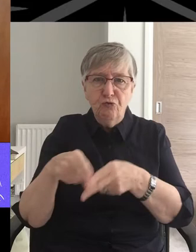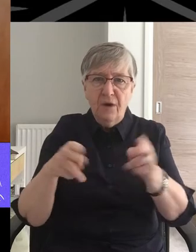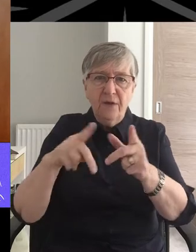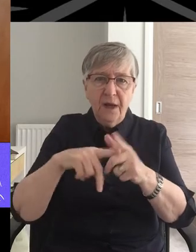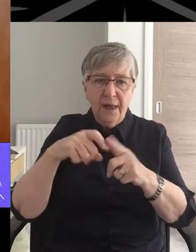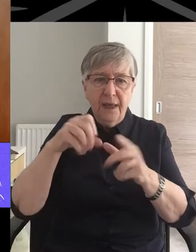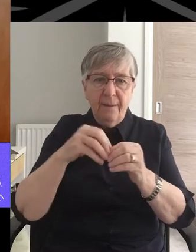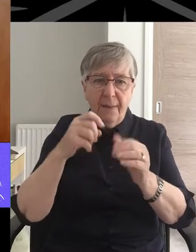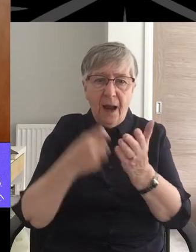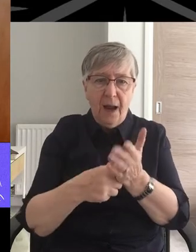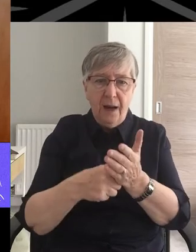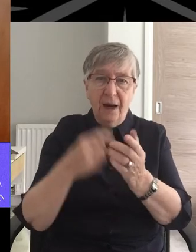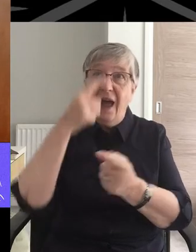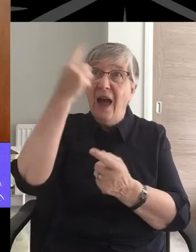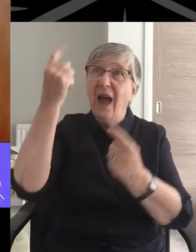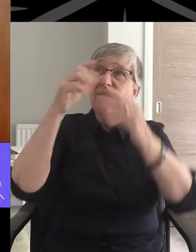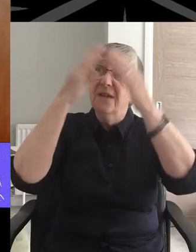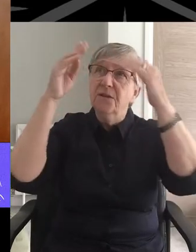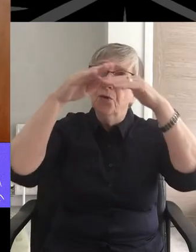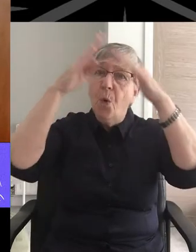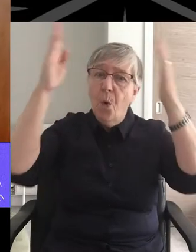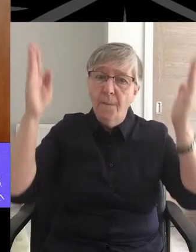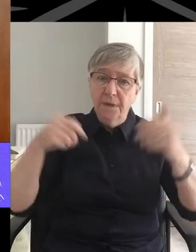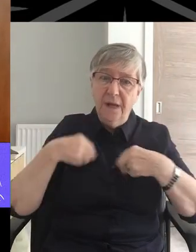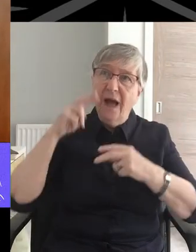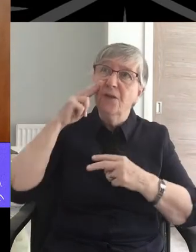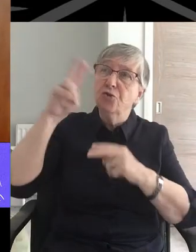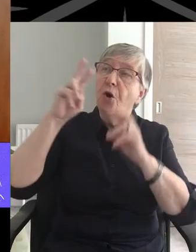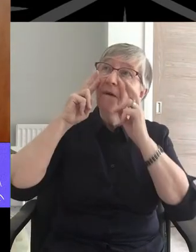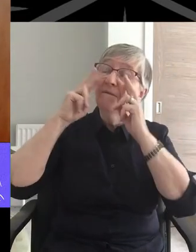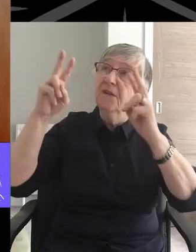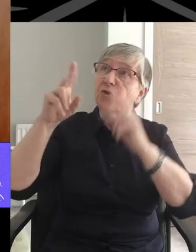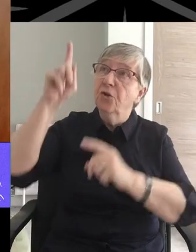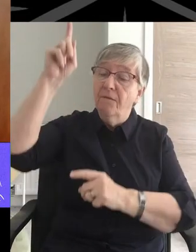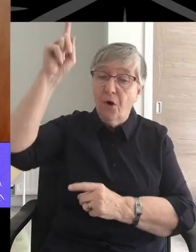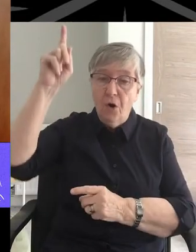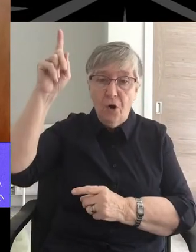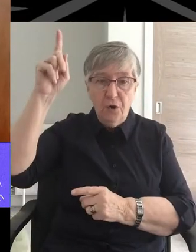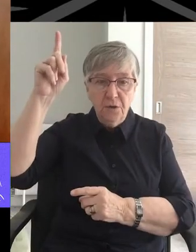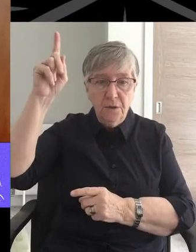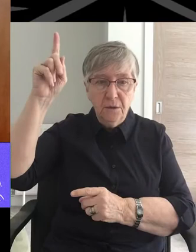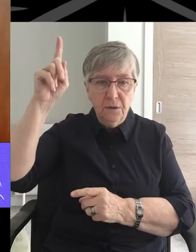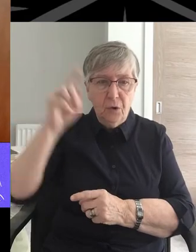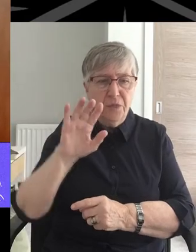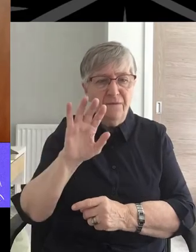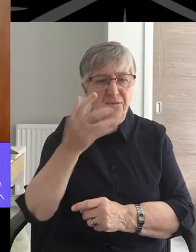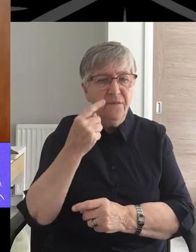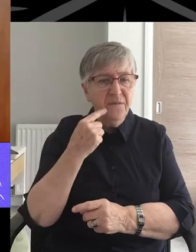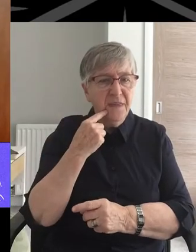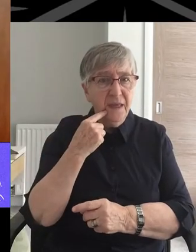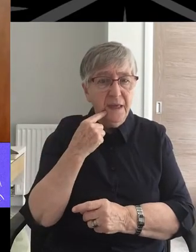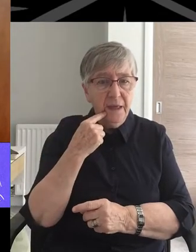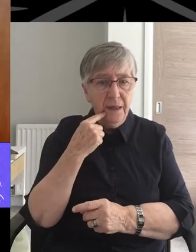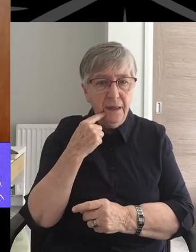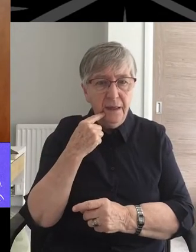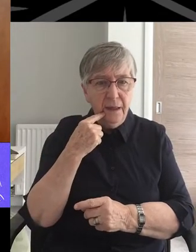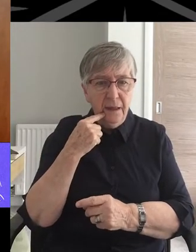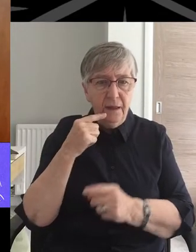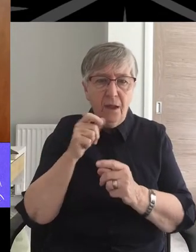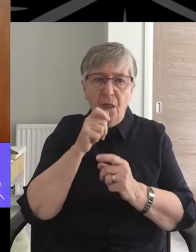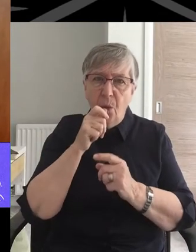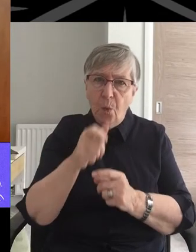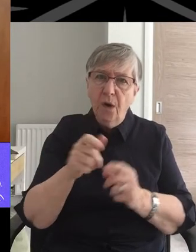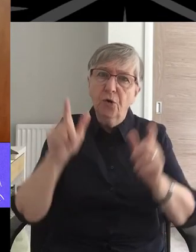the heavens opened and I saw visions of God. On the fifth of the month, it was the fifth year of the exile of